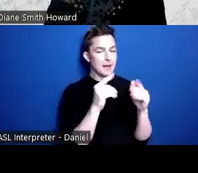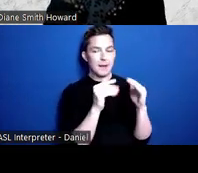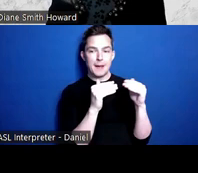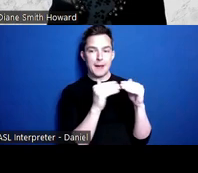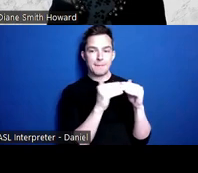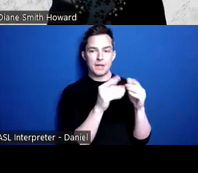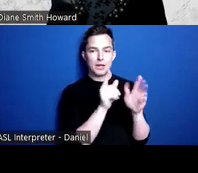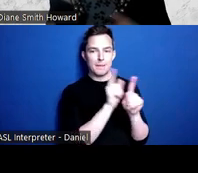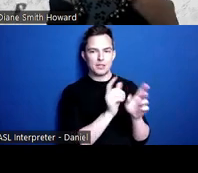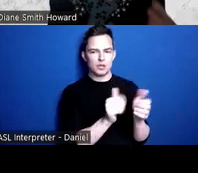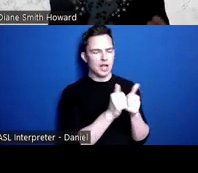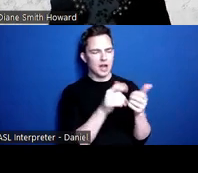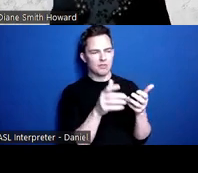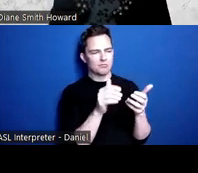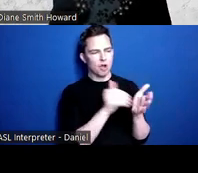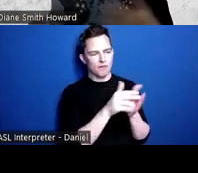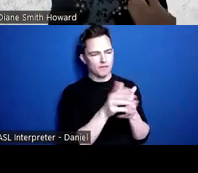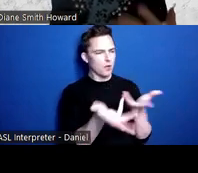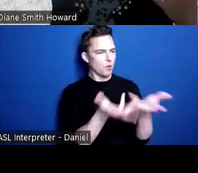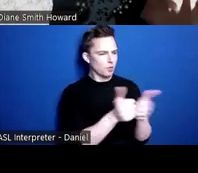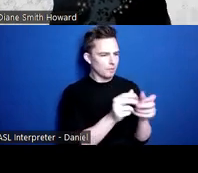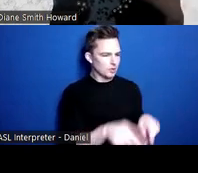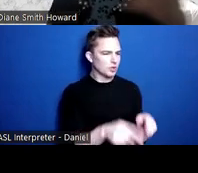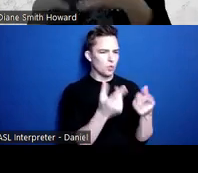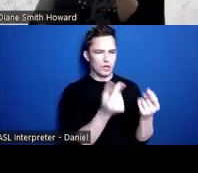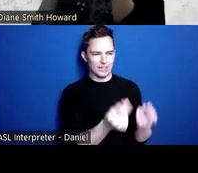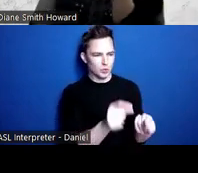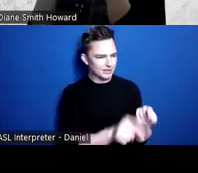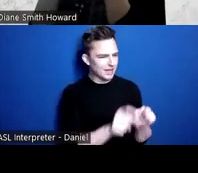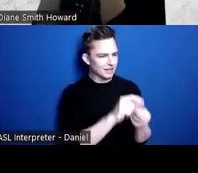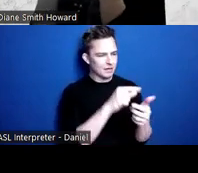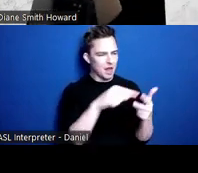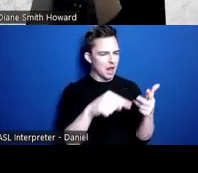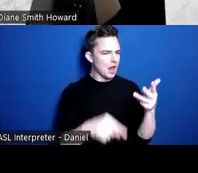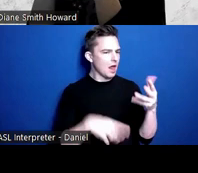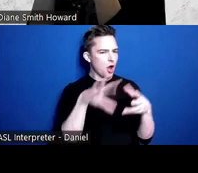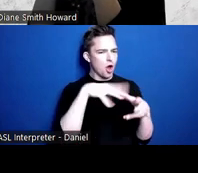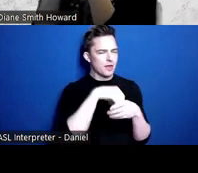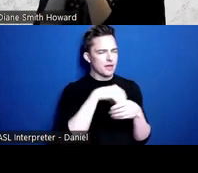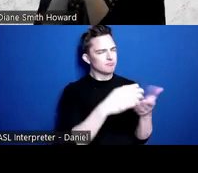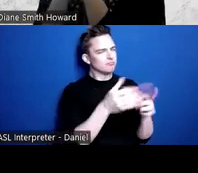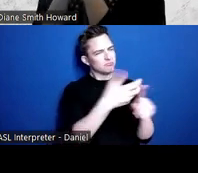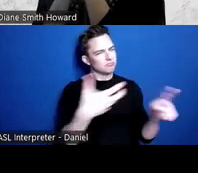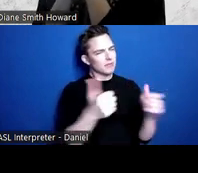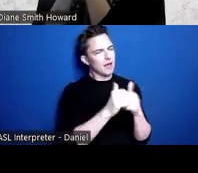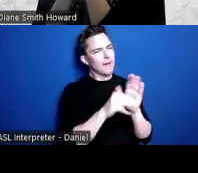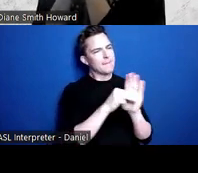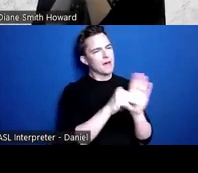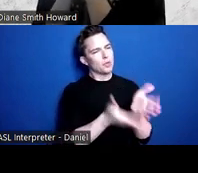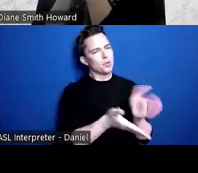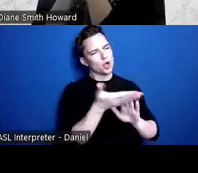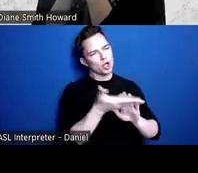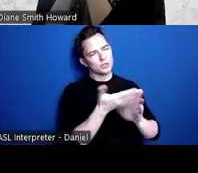work with the person? How often do they, you know, like all of it? I think a lot of people just don't know how that model really works.